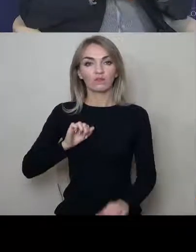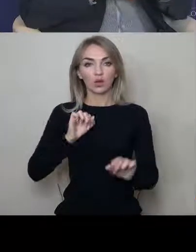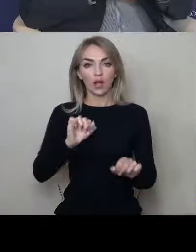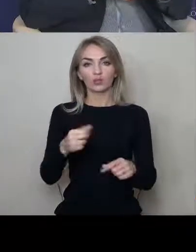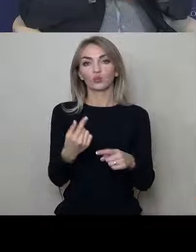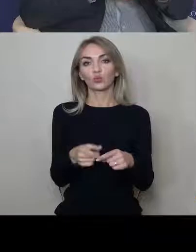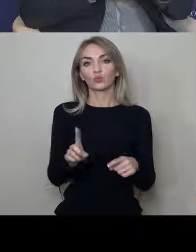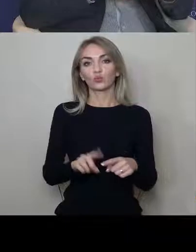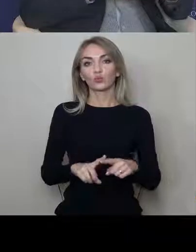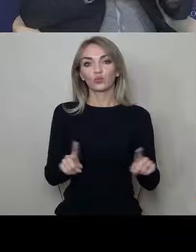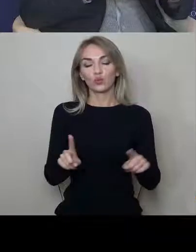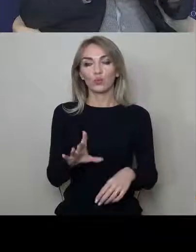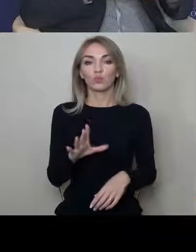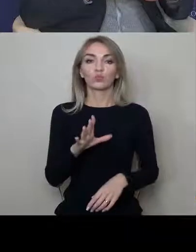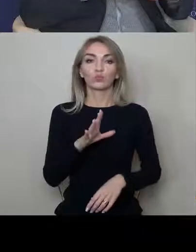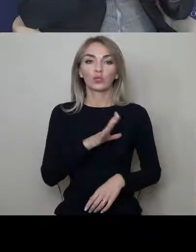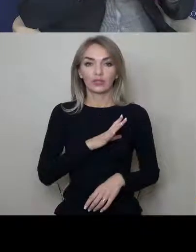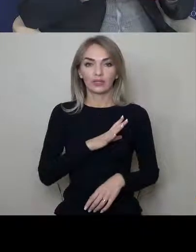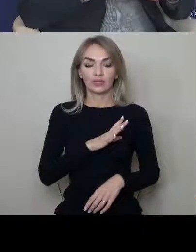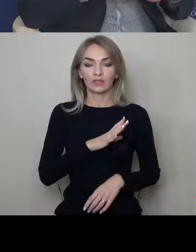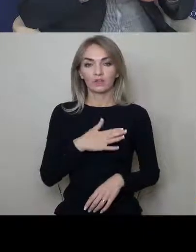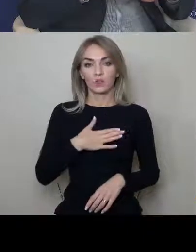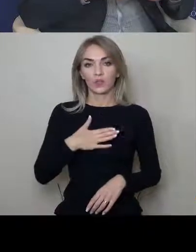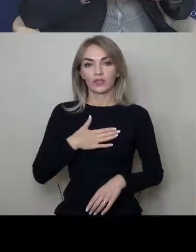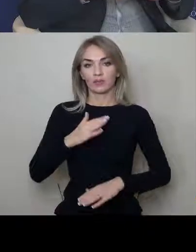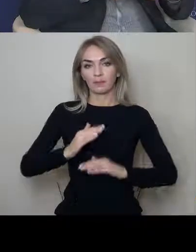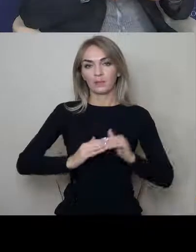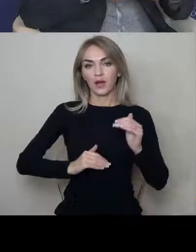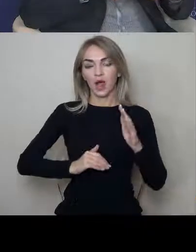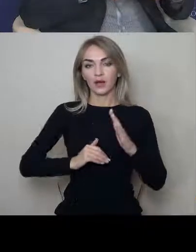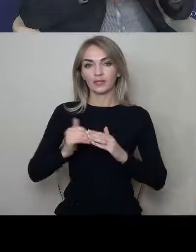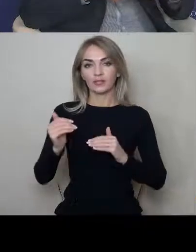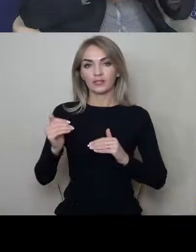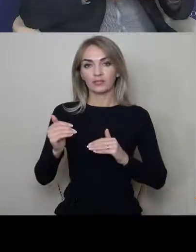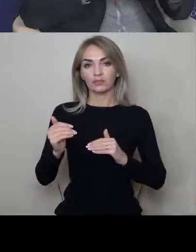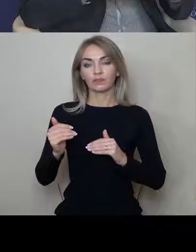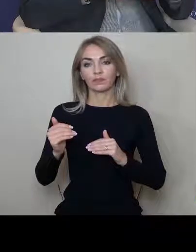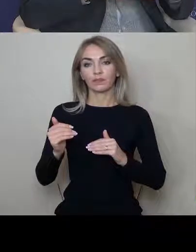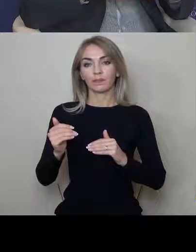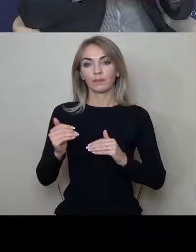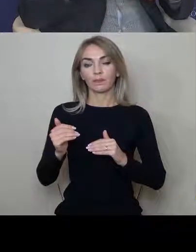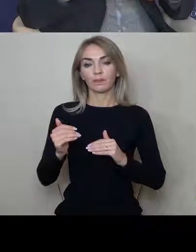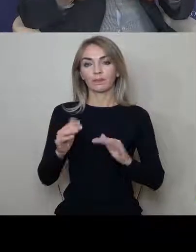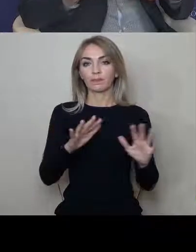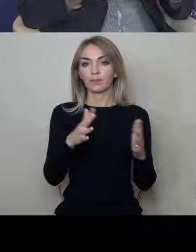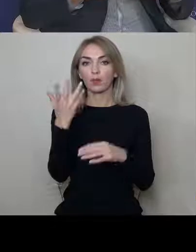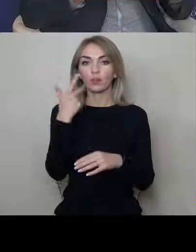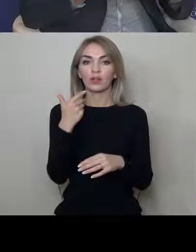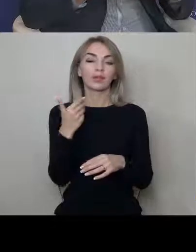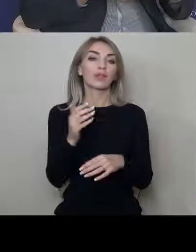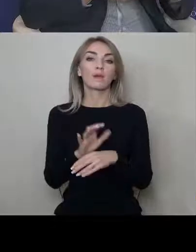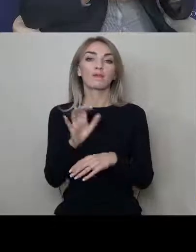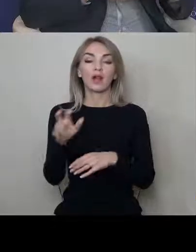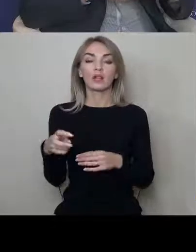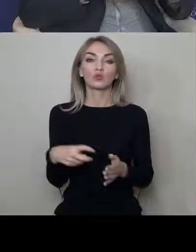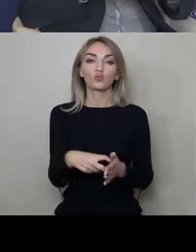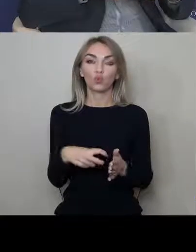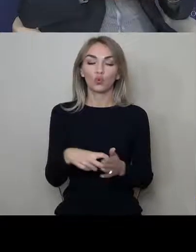a stumbling block for many lawyers, including experienced lawyers. In my practice, there were some